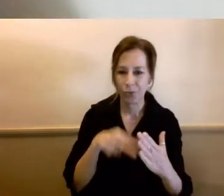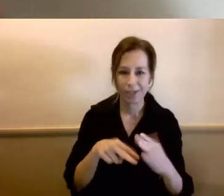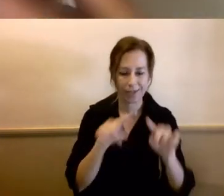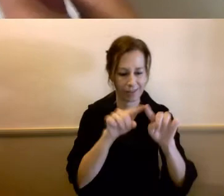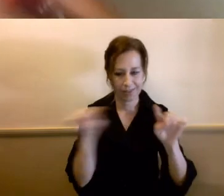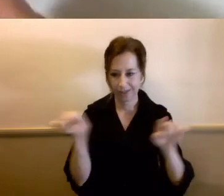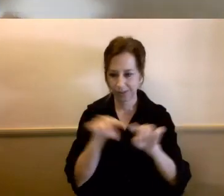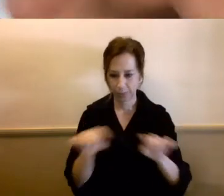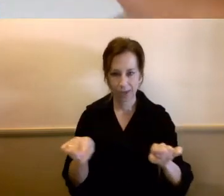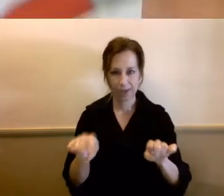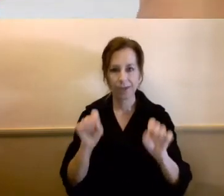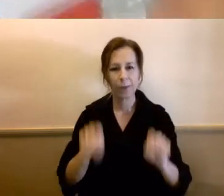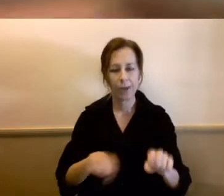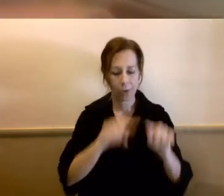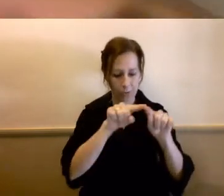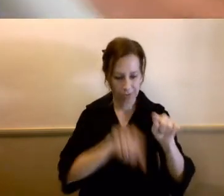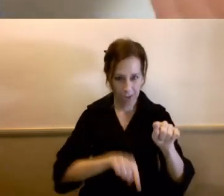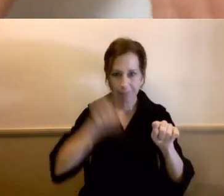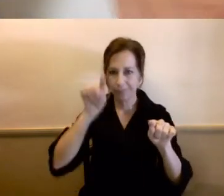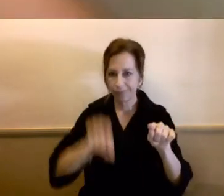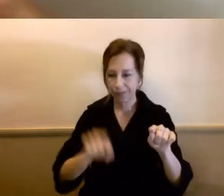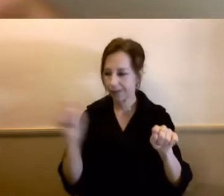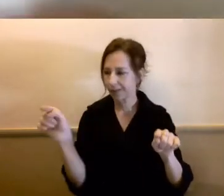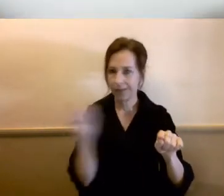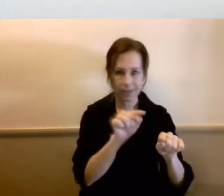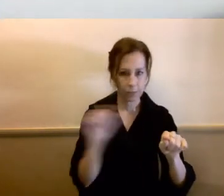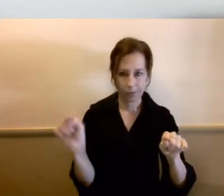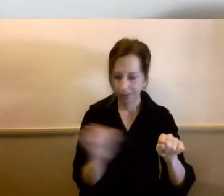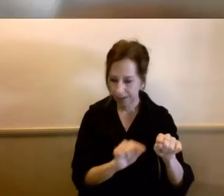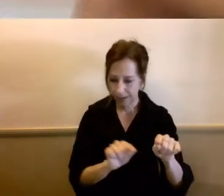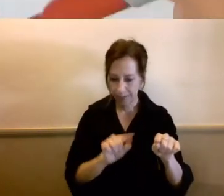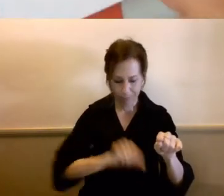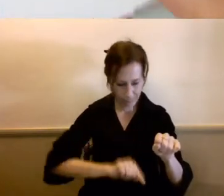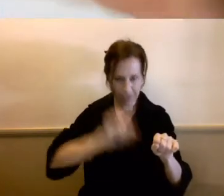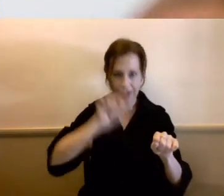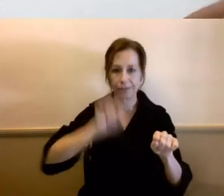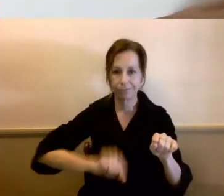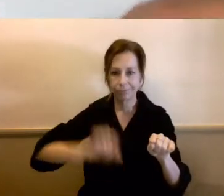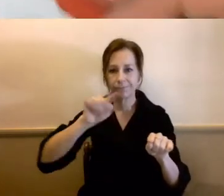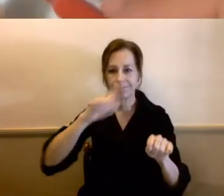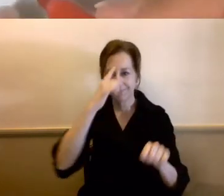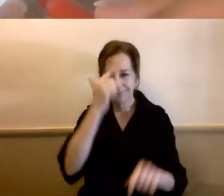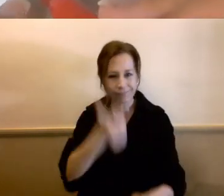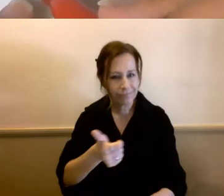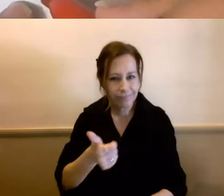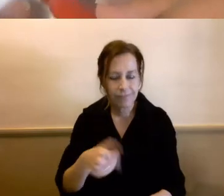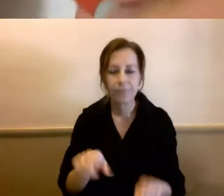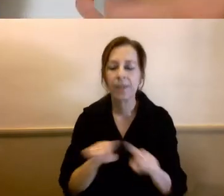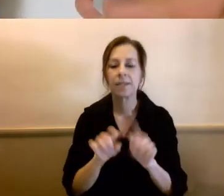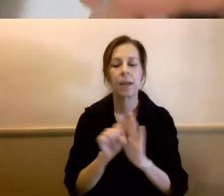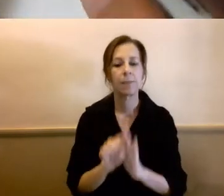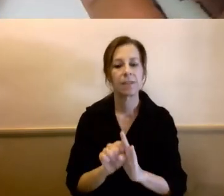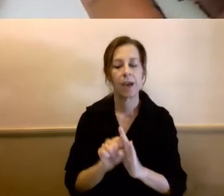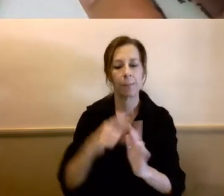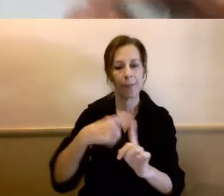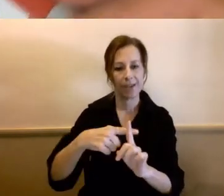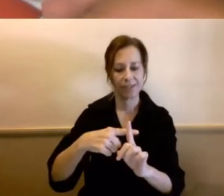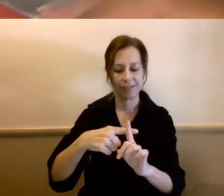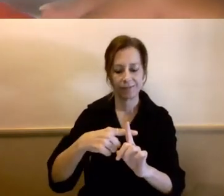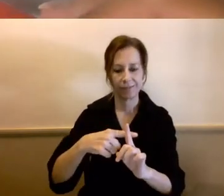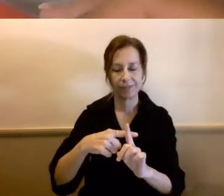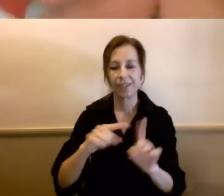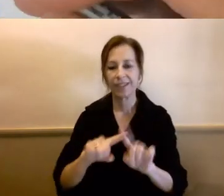read this from left to right. You can go from top to bottom, right to left, bottom to top. It's up to you. Because look, same signs,